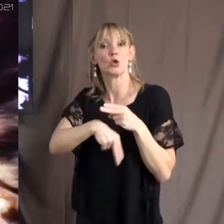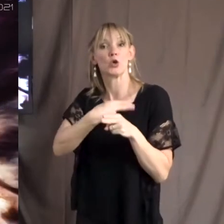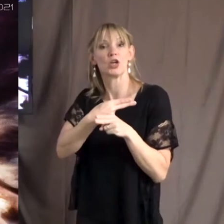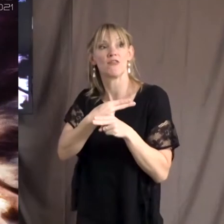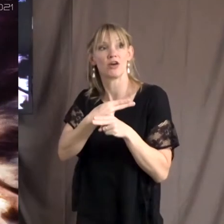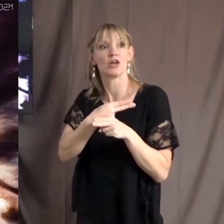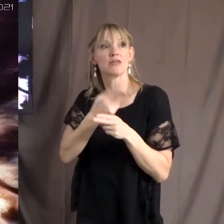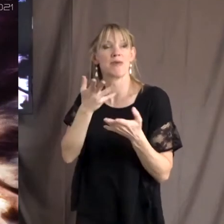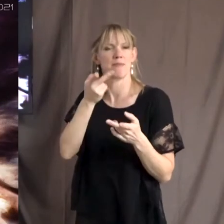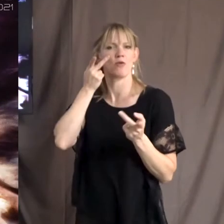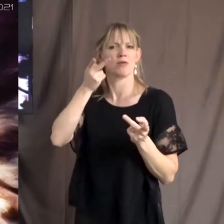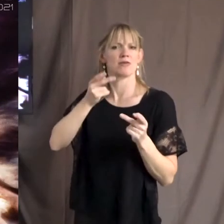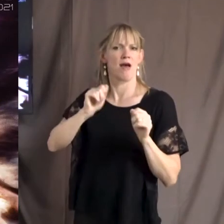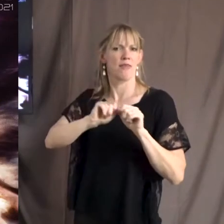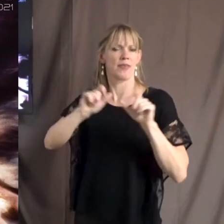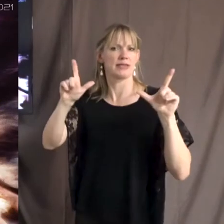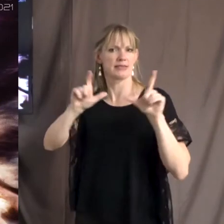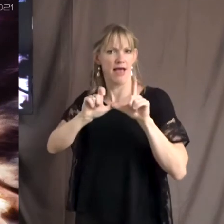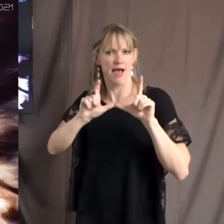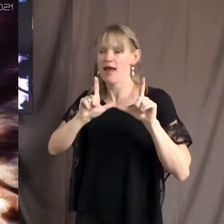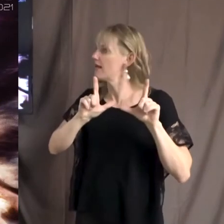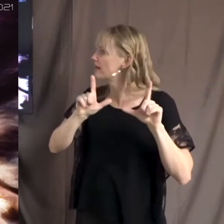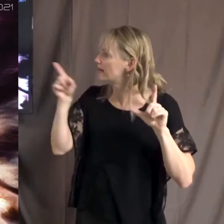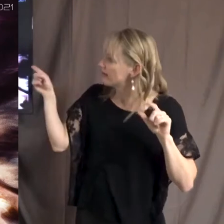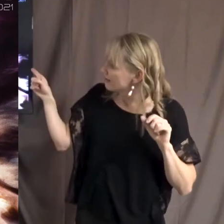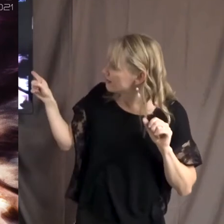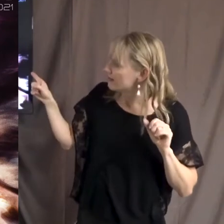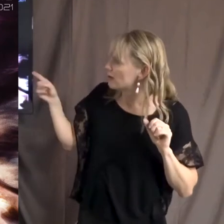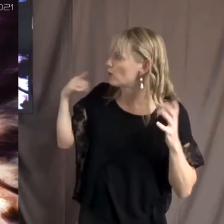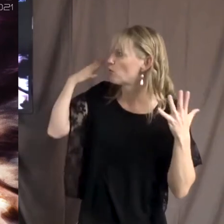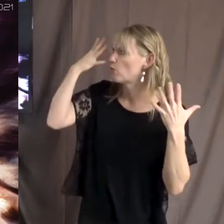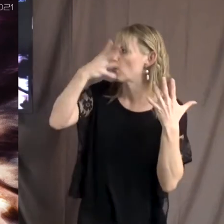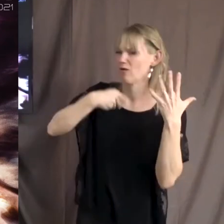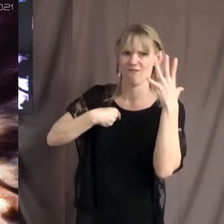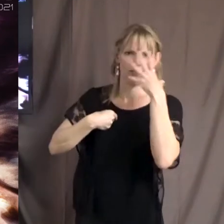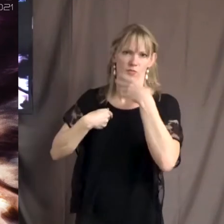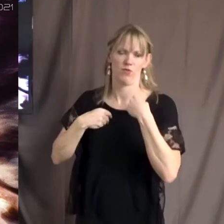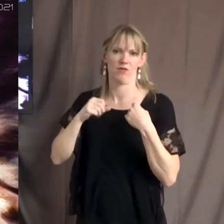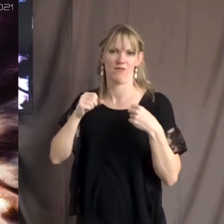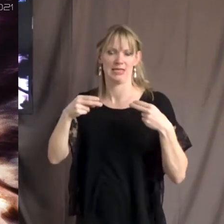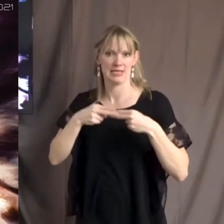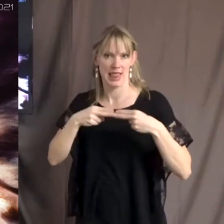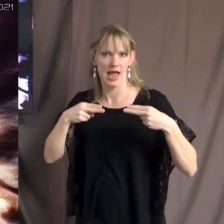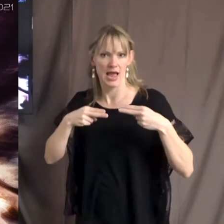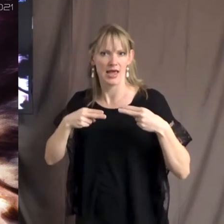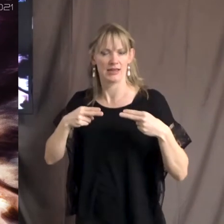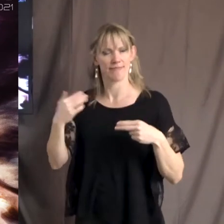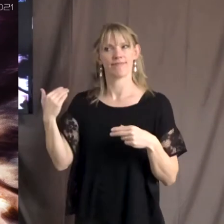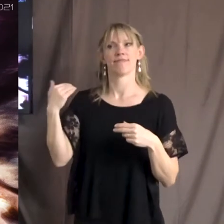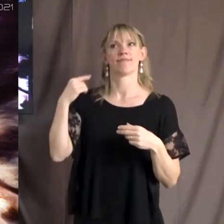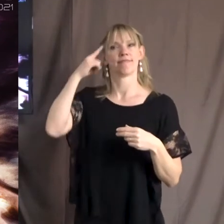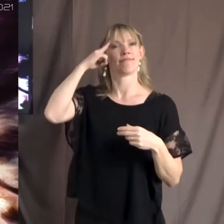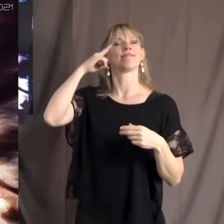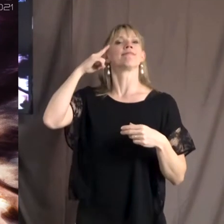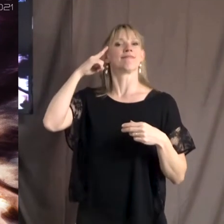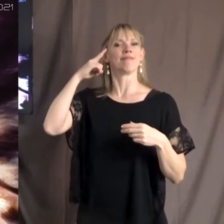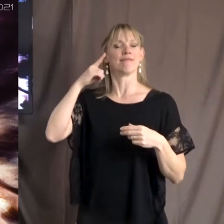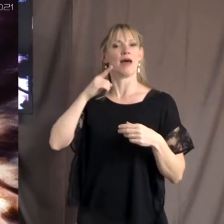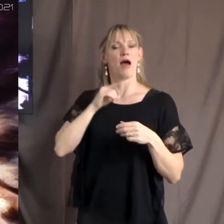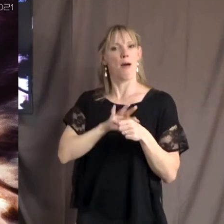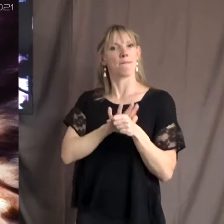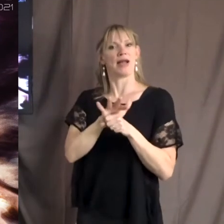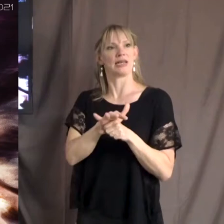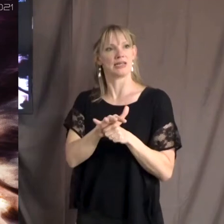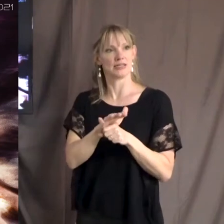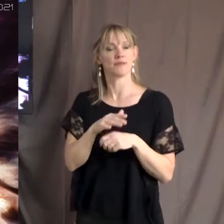probably saw the slide with there it is right there. Isn't that a beautiful, beautiful slide? Just reminds me of abundance. And the abundant universe has